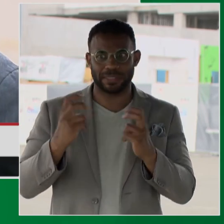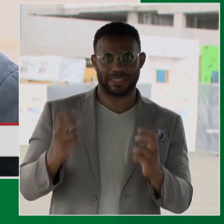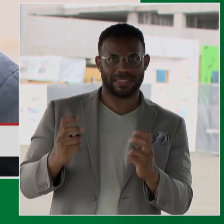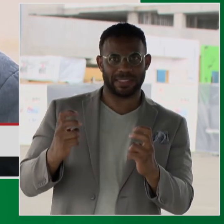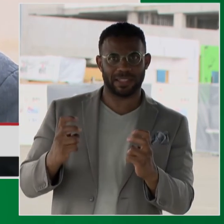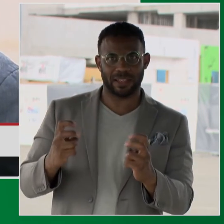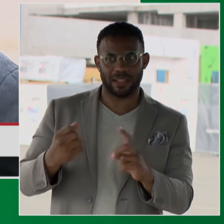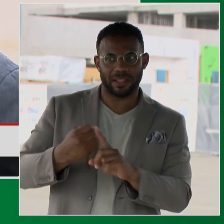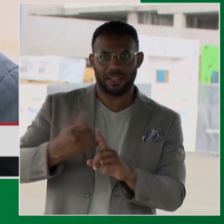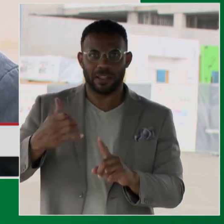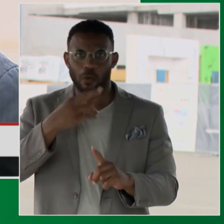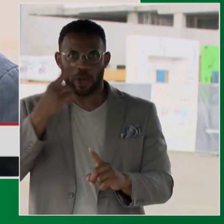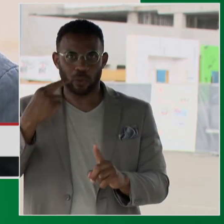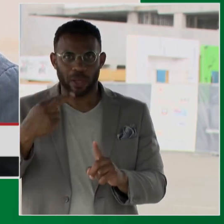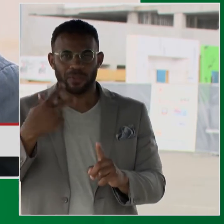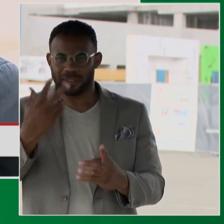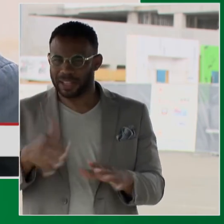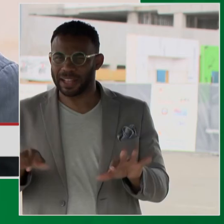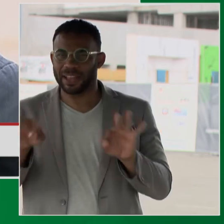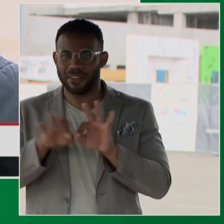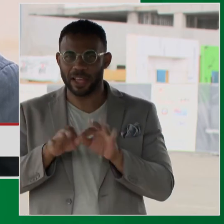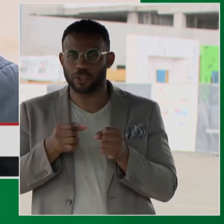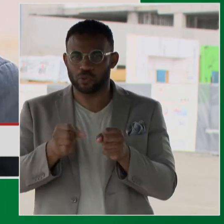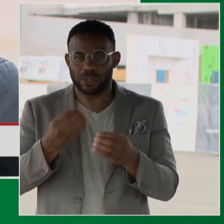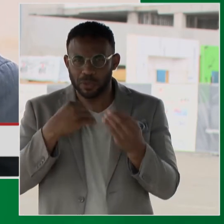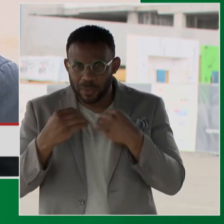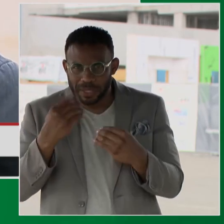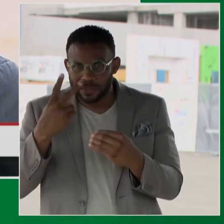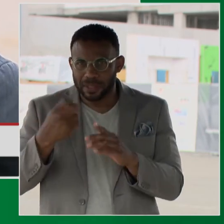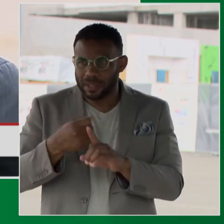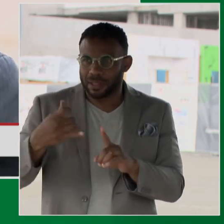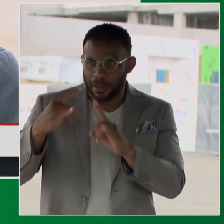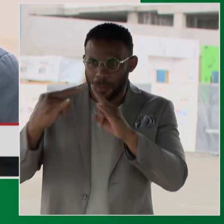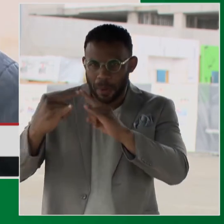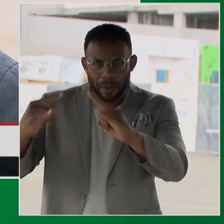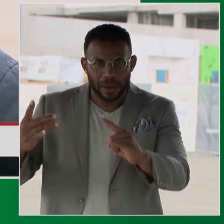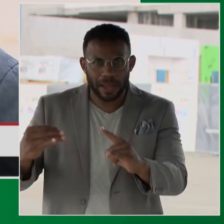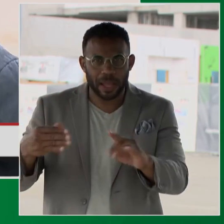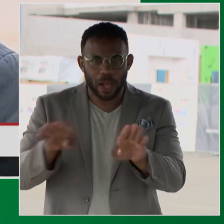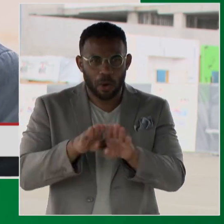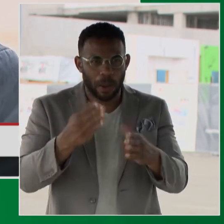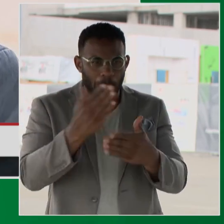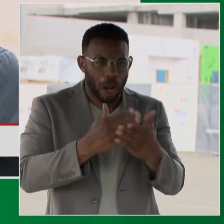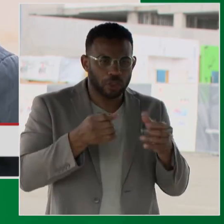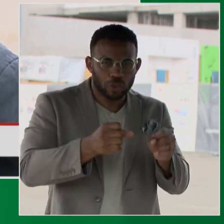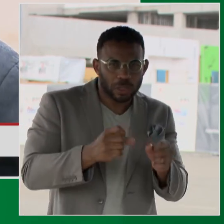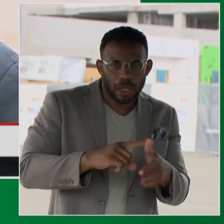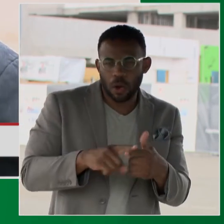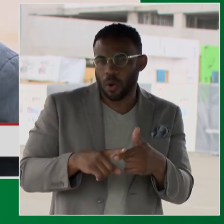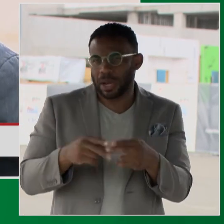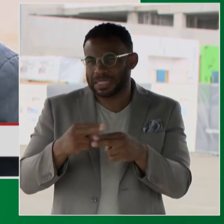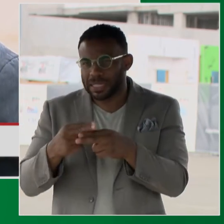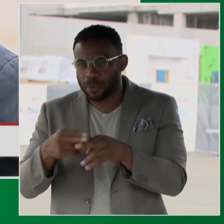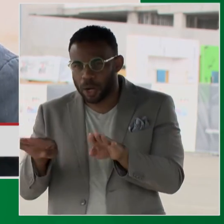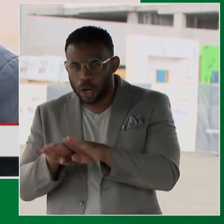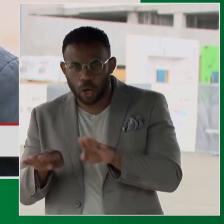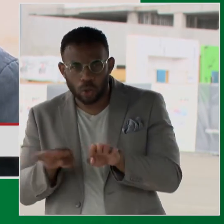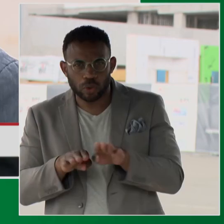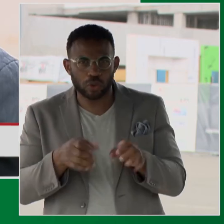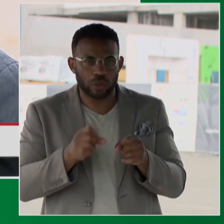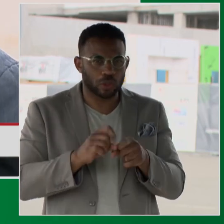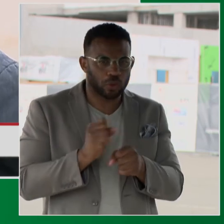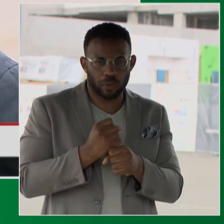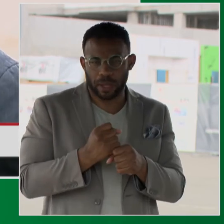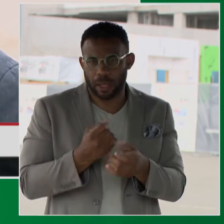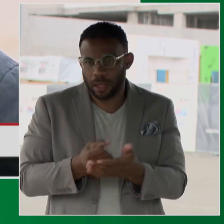We've seen incredible value in the streeteries and in closing down parts of streets or temporary closing streets to